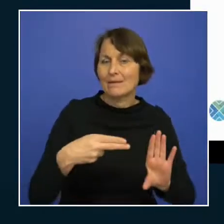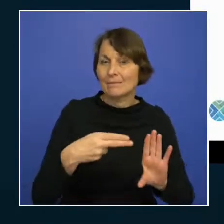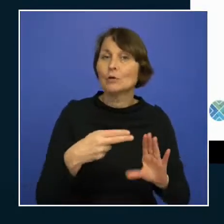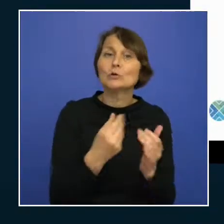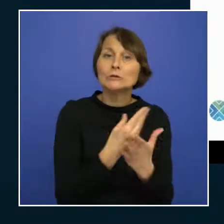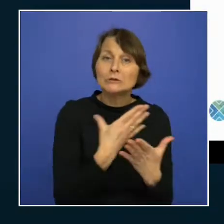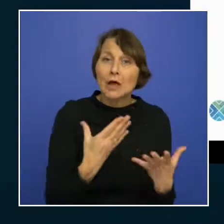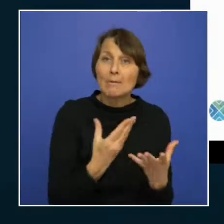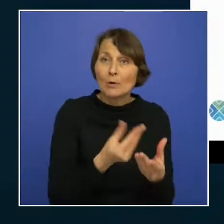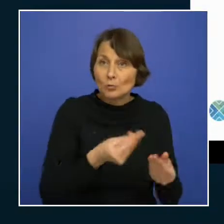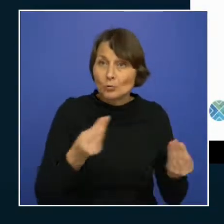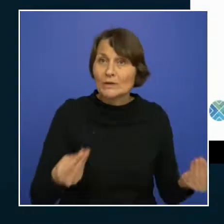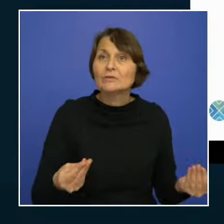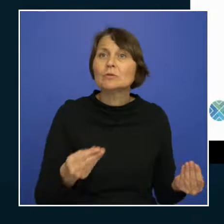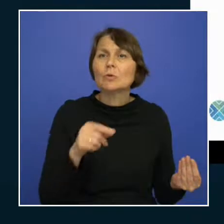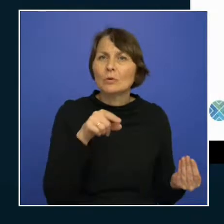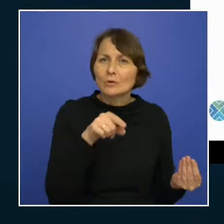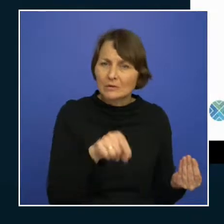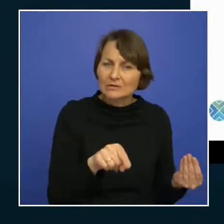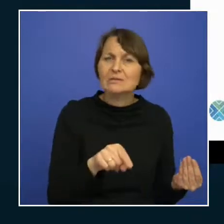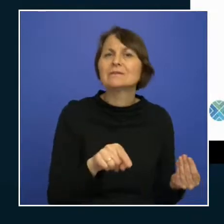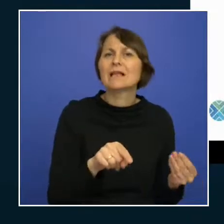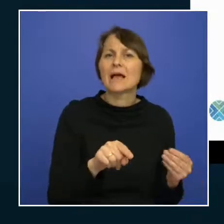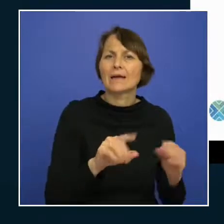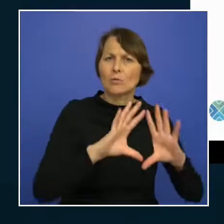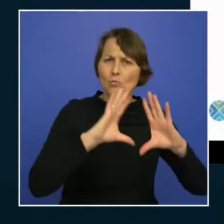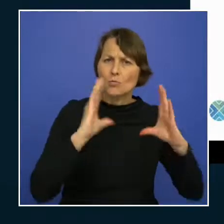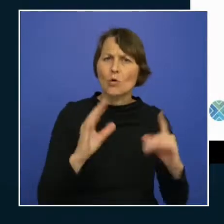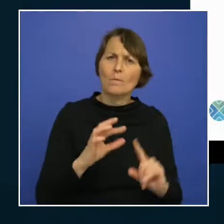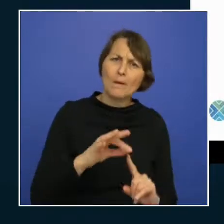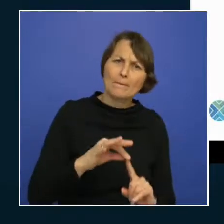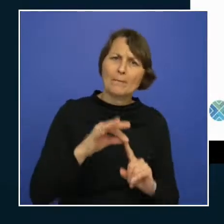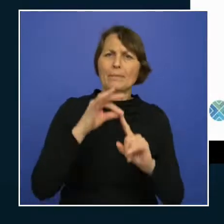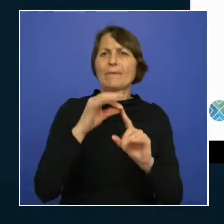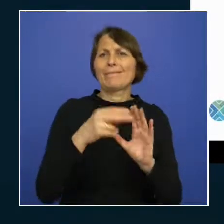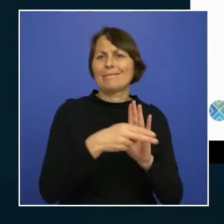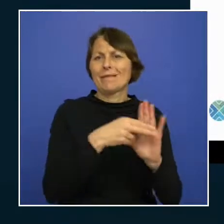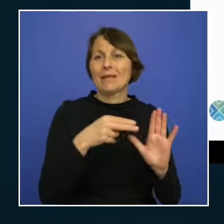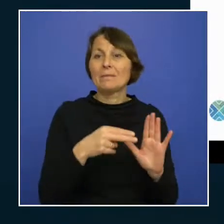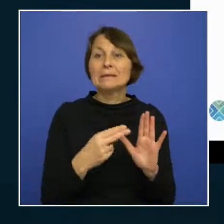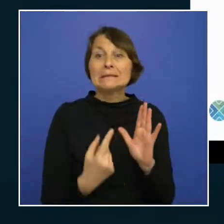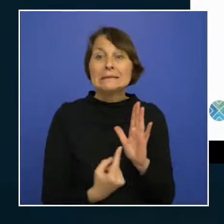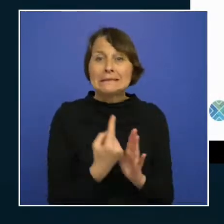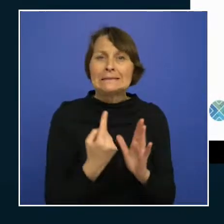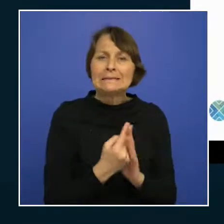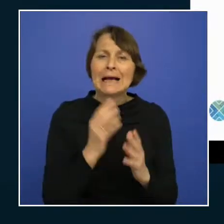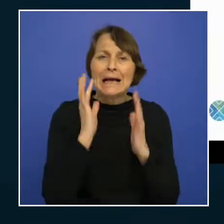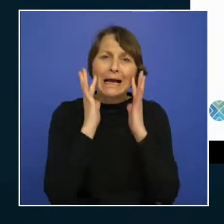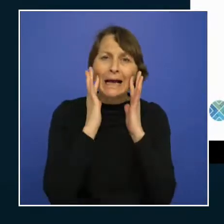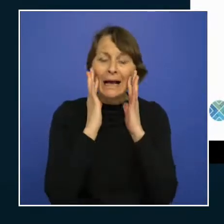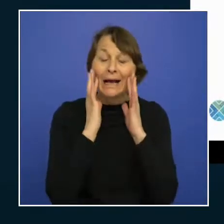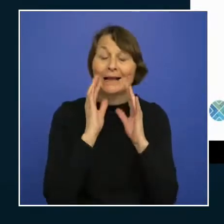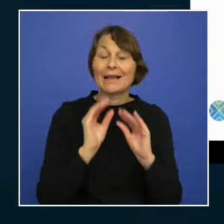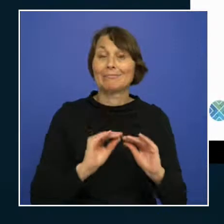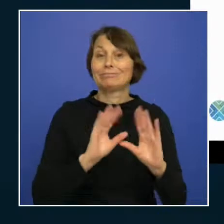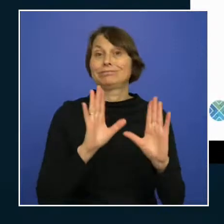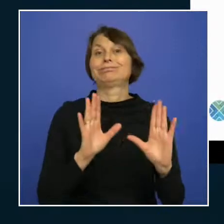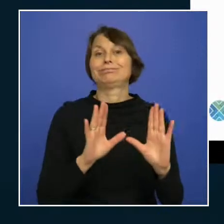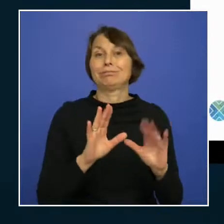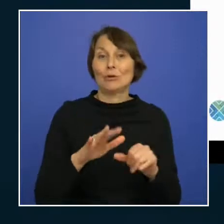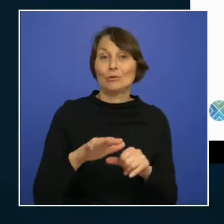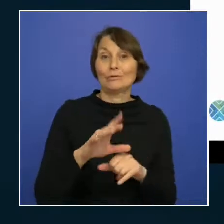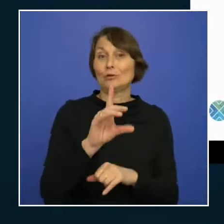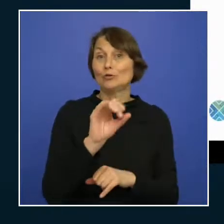a global unique name. Sometimes this can be challenging because most of the obvious names, just like domain names, already